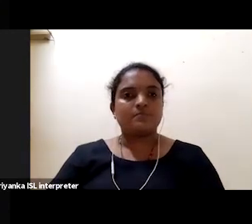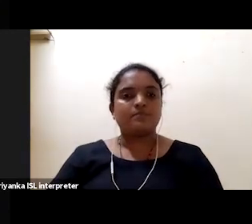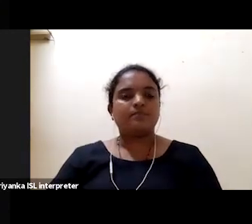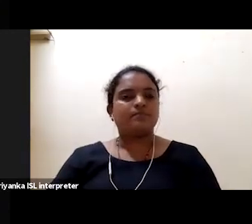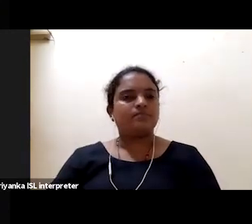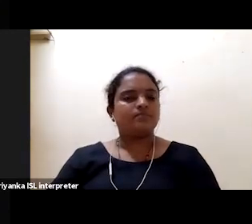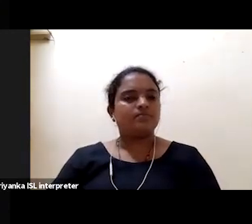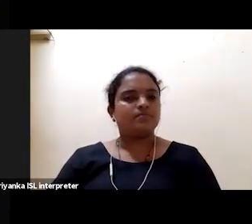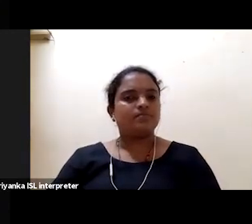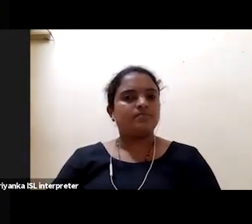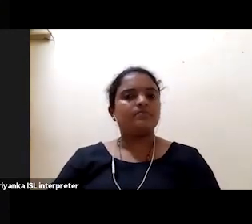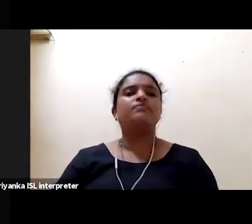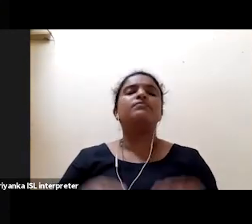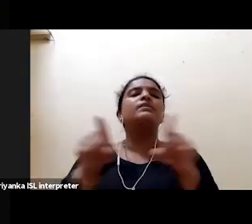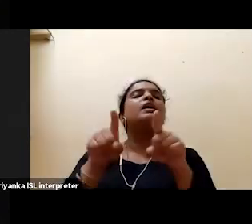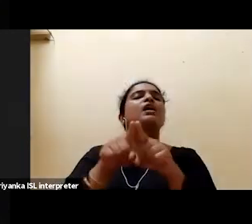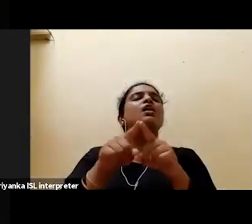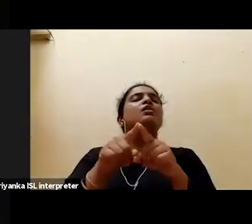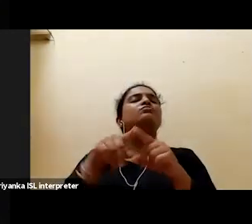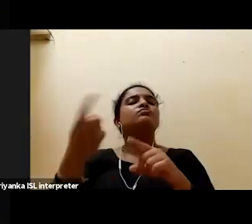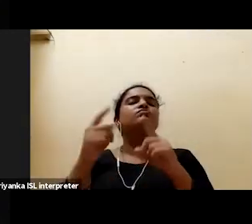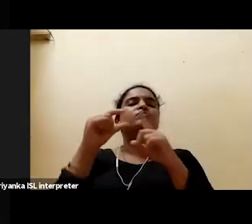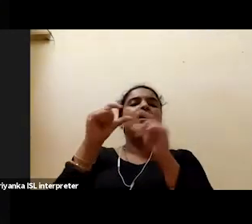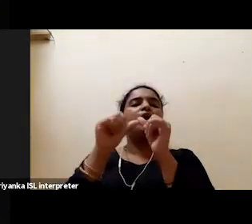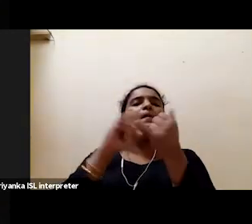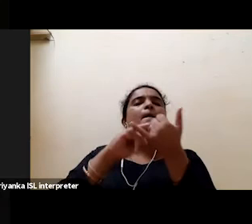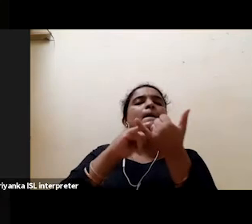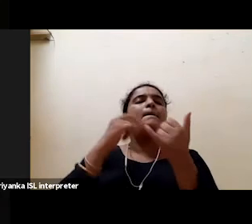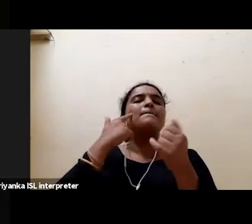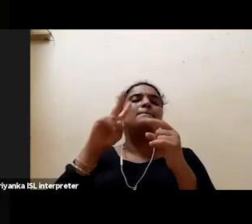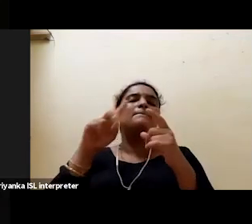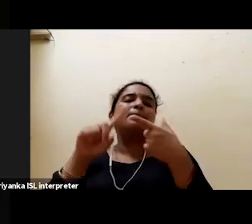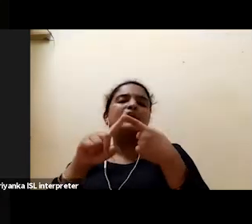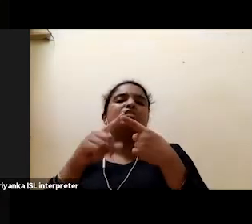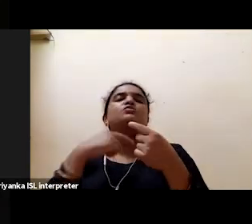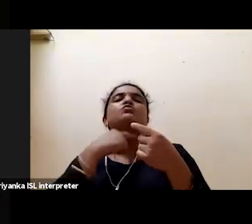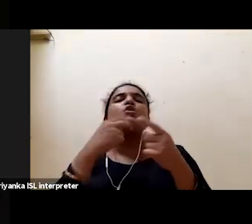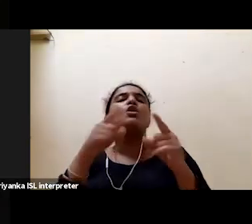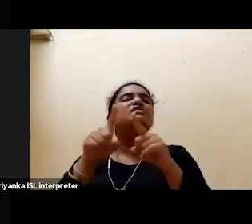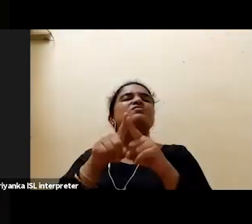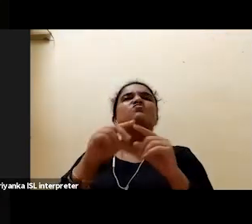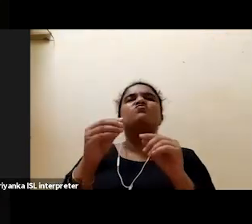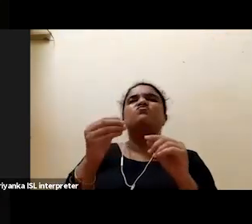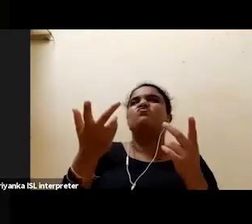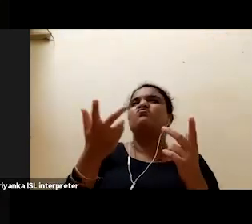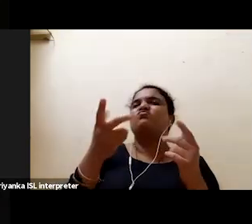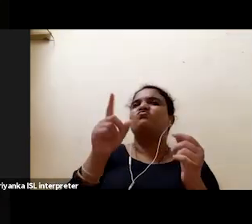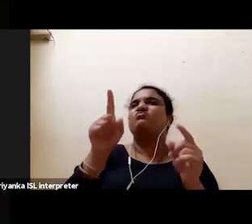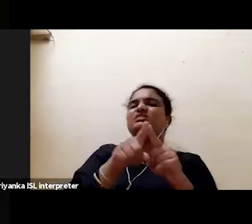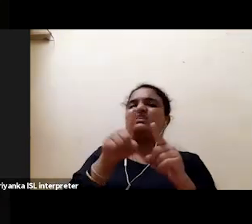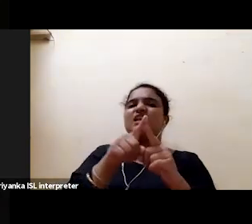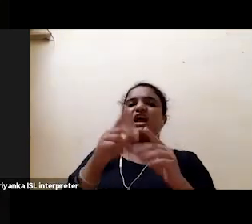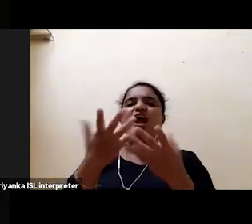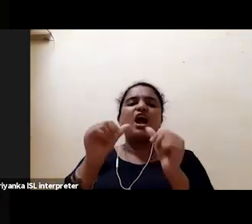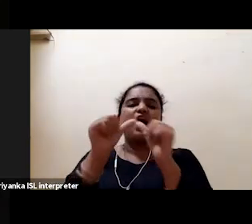The second thing is avoid passive voice and avoid unnecessary adjectives and adverbs. You might think, oh my God, without adjectives,